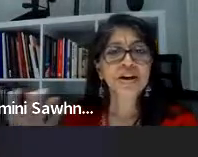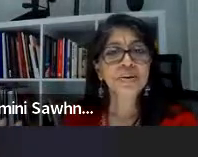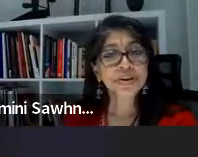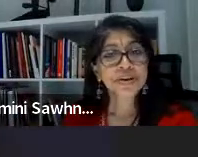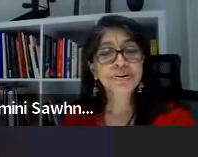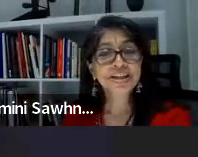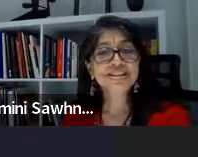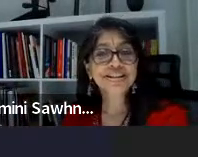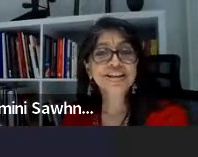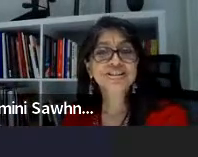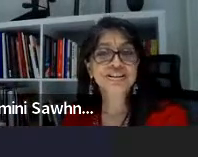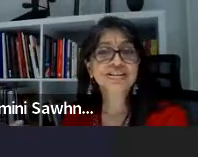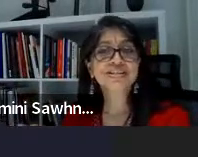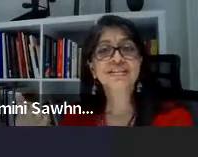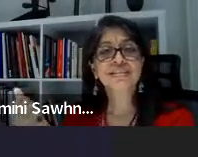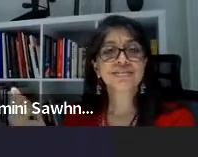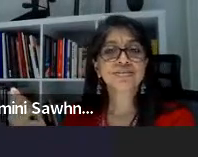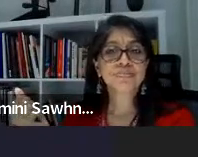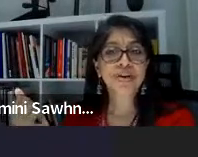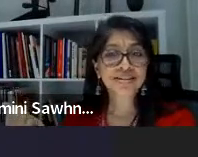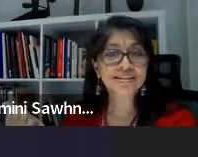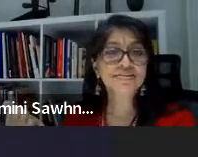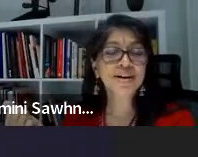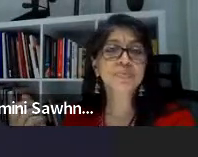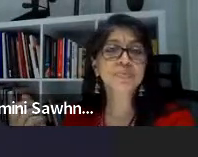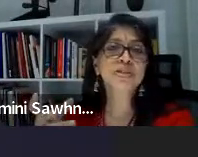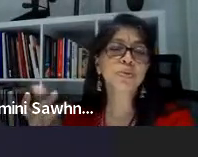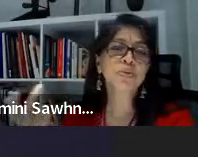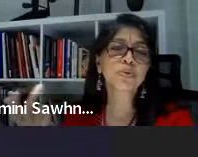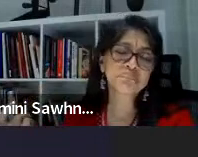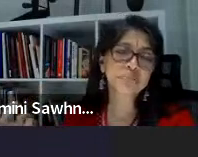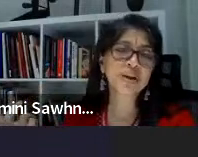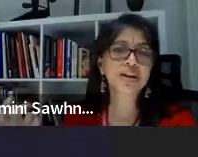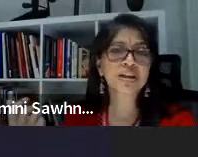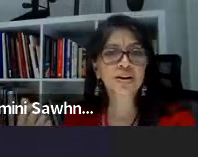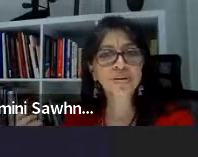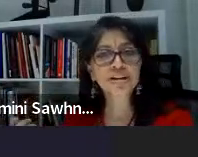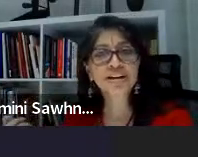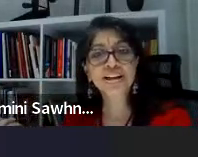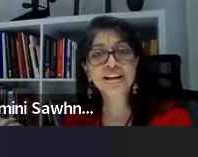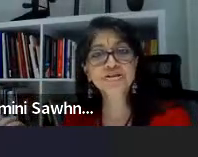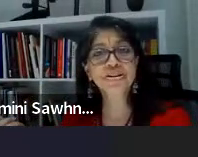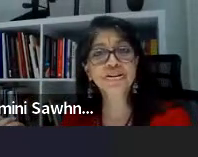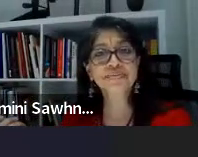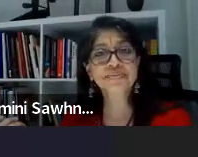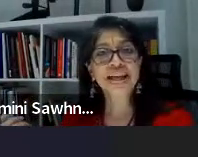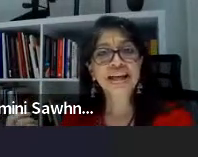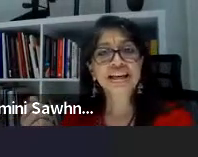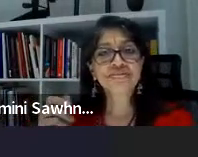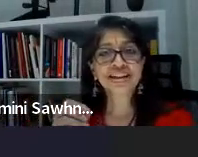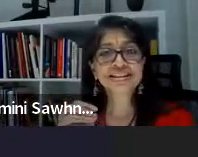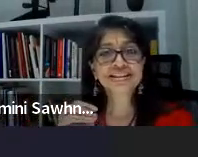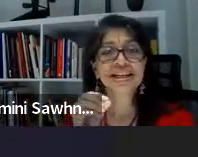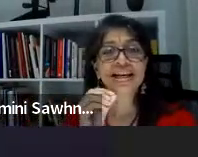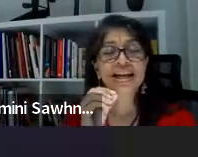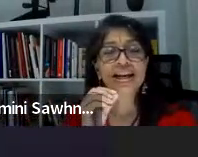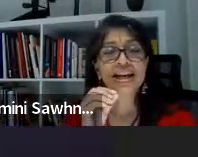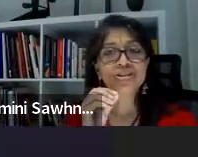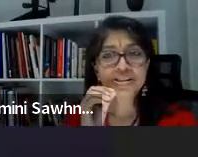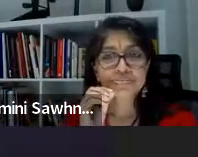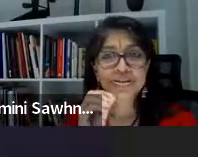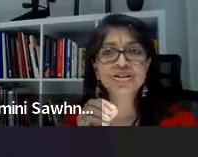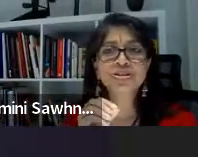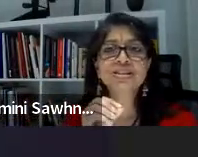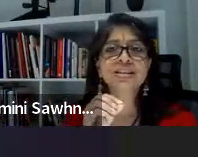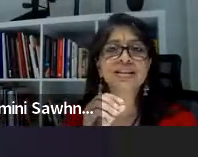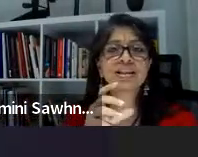region, we are located in Asia that is seeing dramatic developments both economically and culturally. In fact,